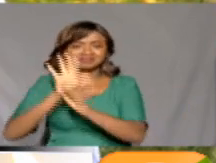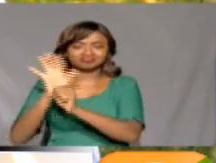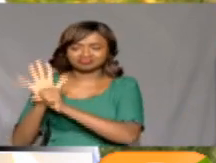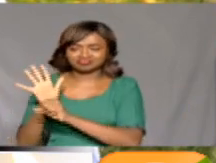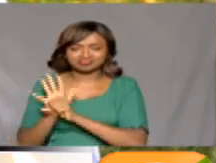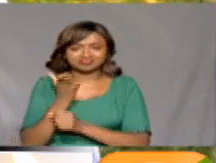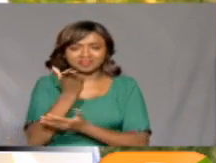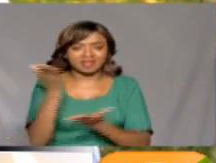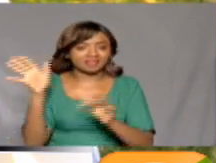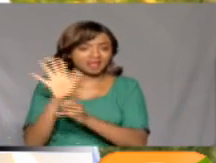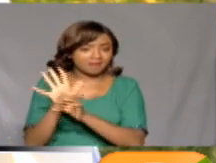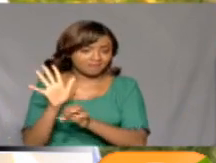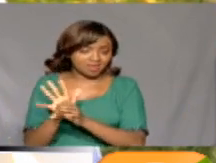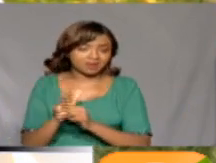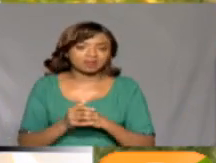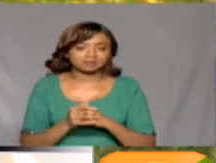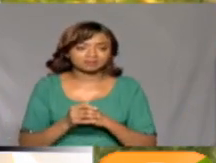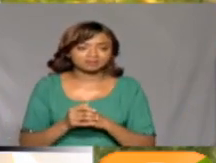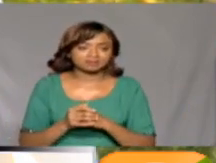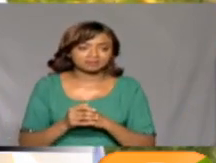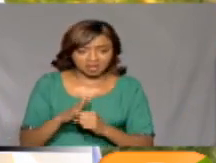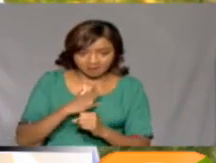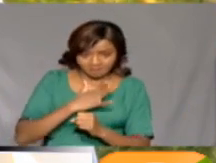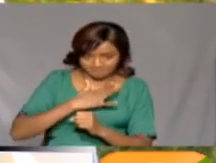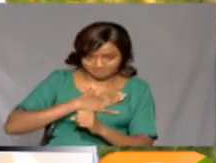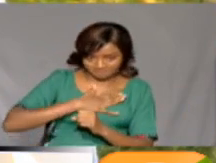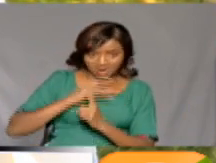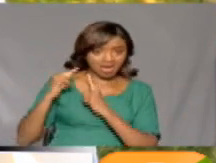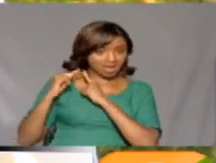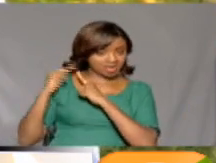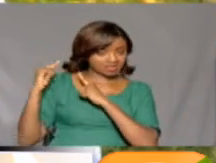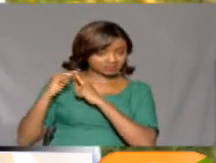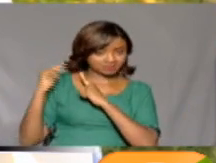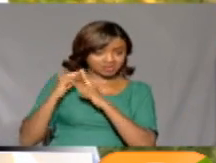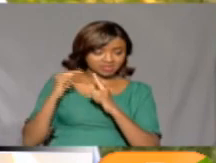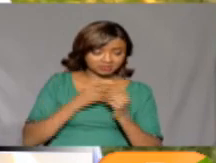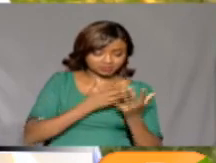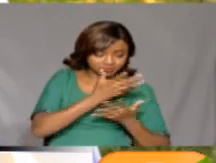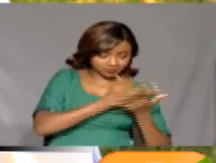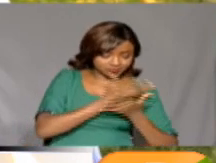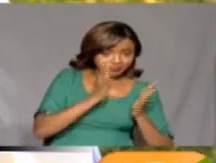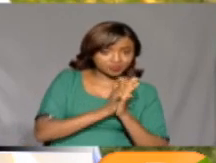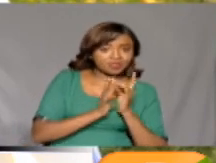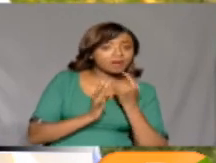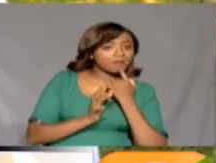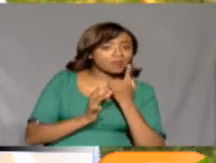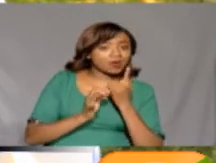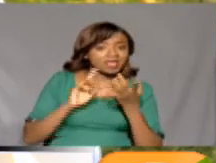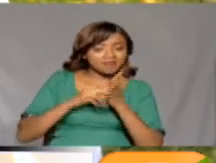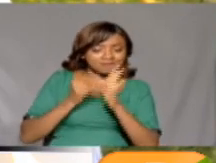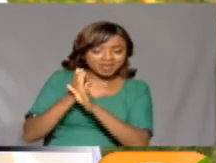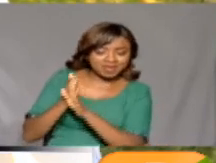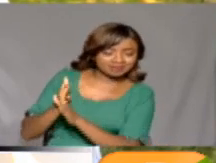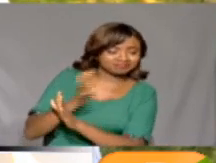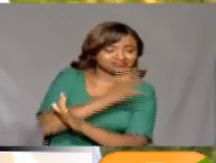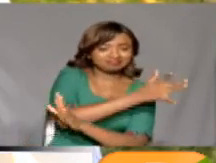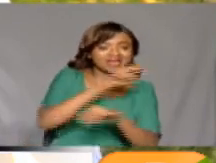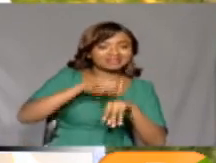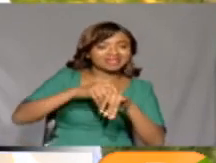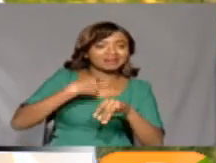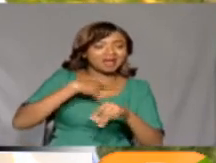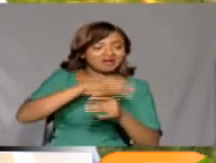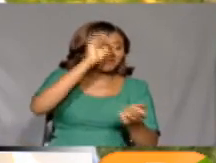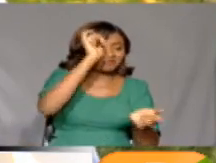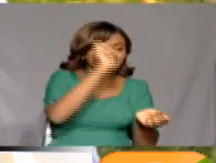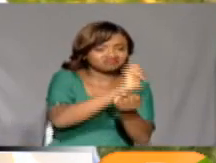country. Our experience with Moi does not go as far as when we had detention camps.